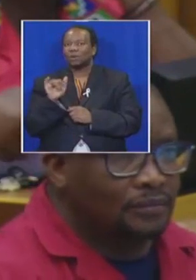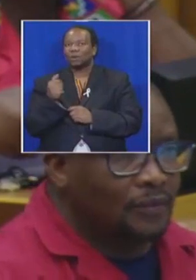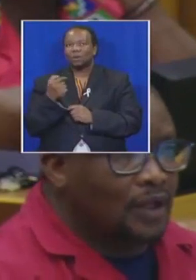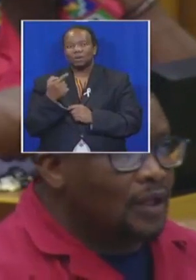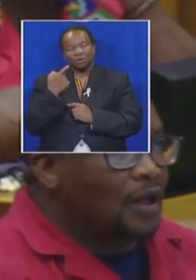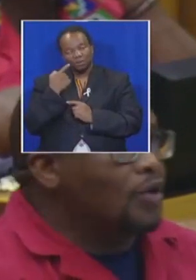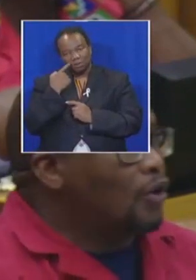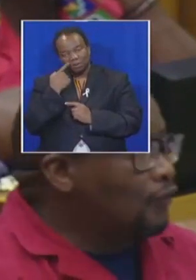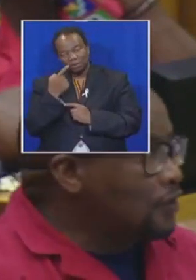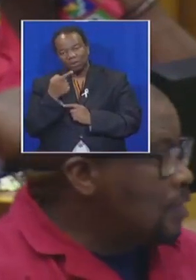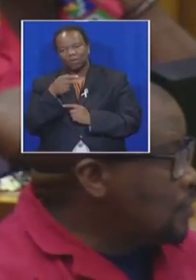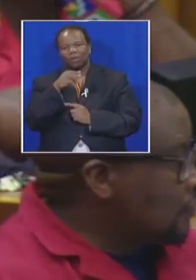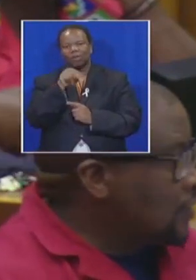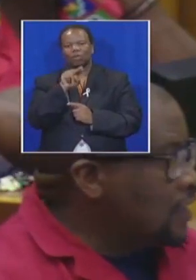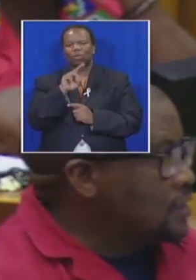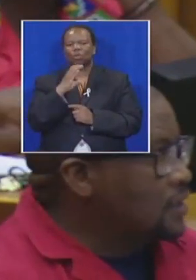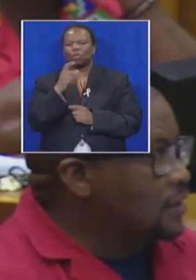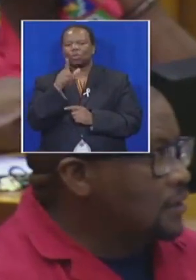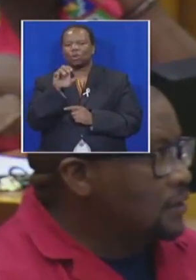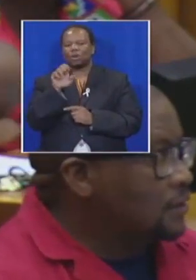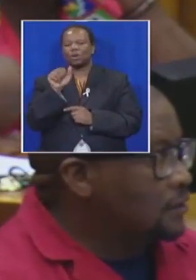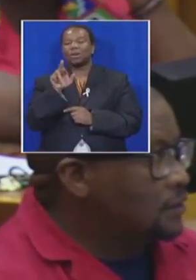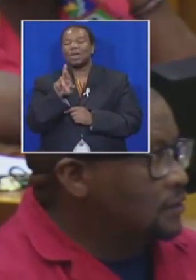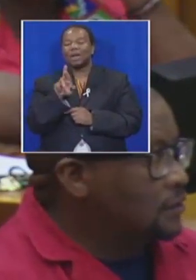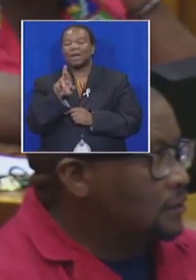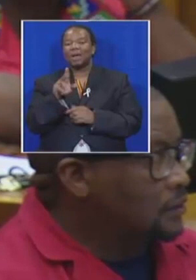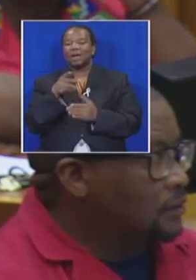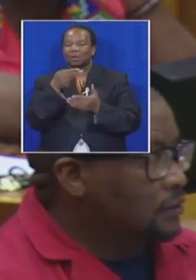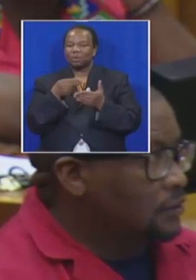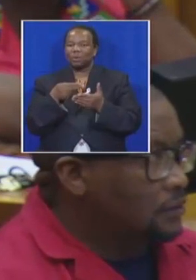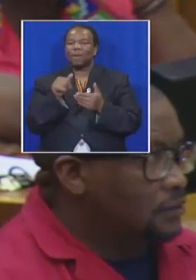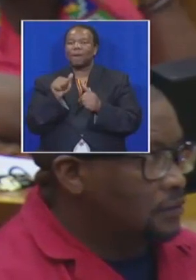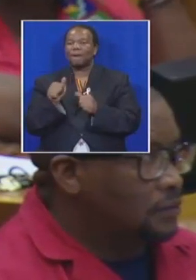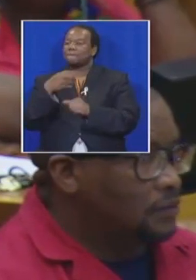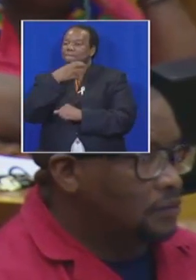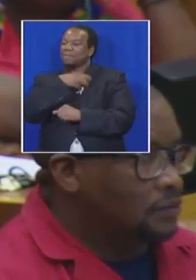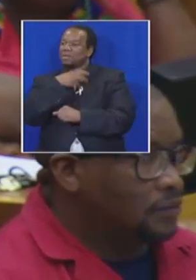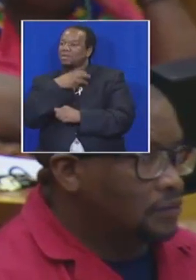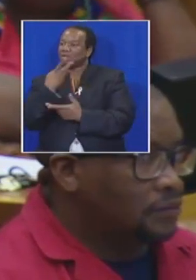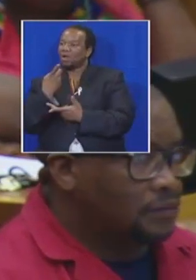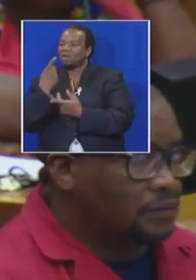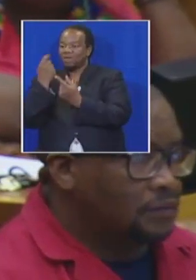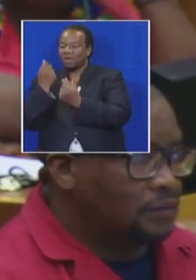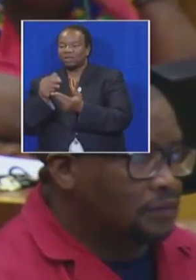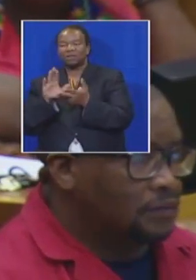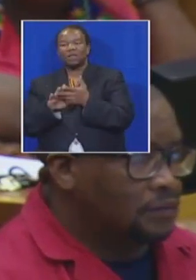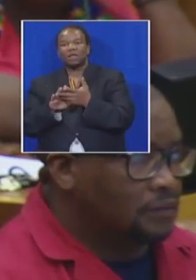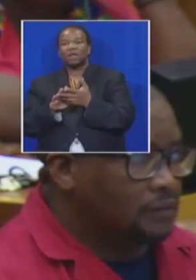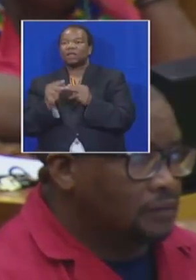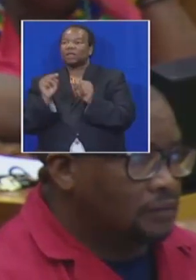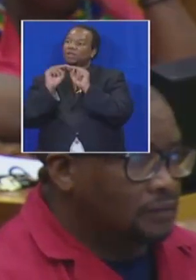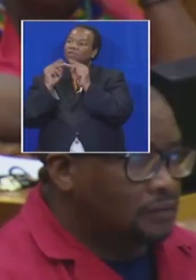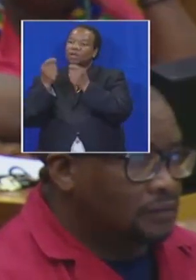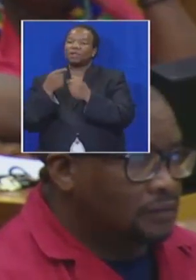procurement of nuclear deal. The Minister of Finance and the National Treasury can testify to this, as they have told the Fees